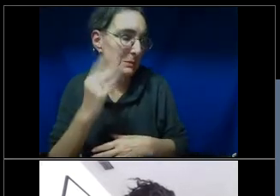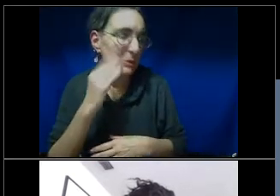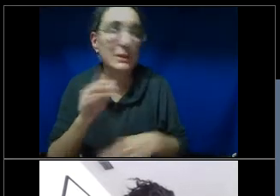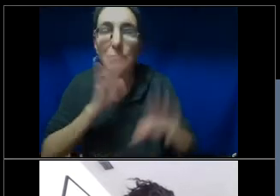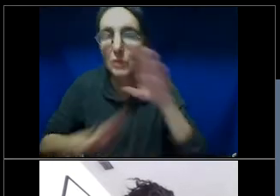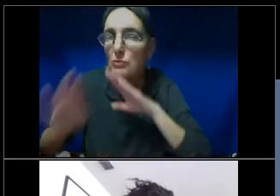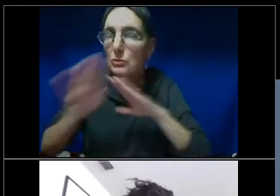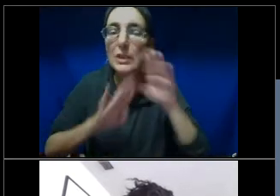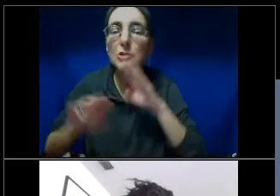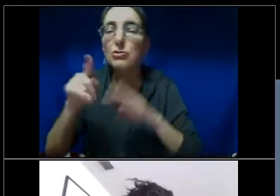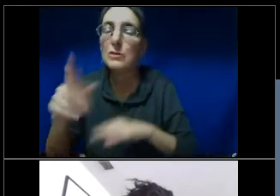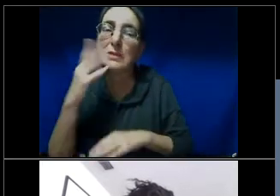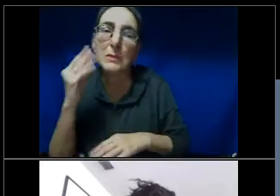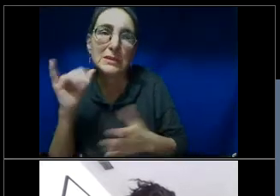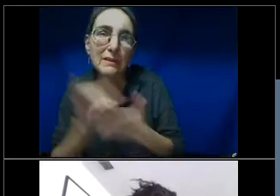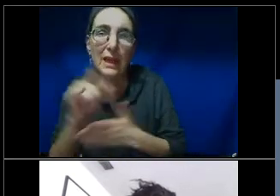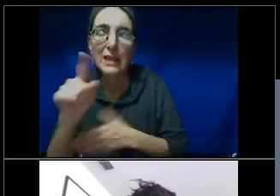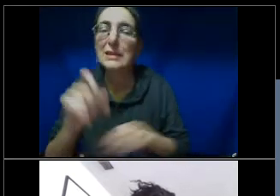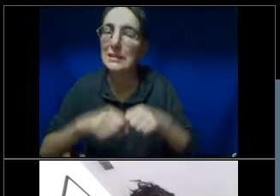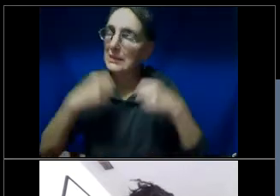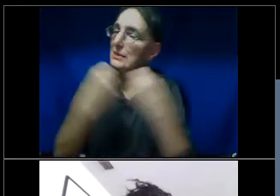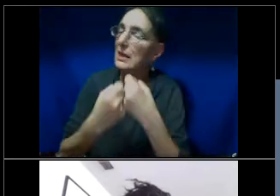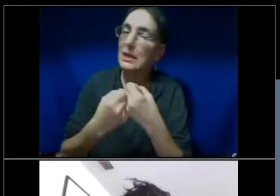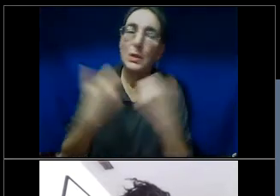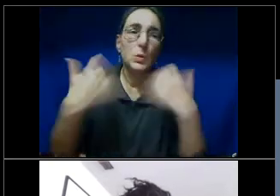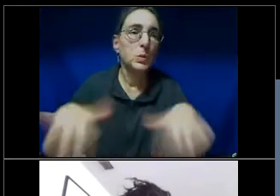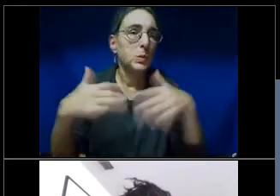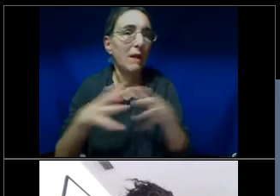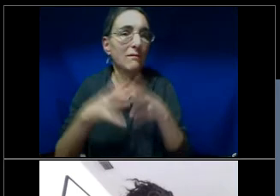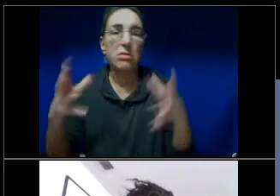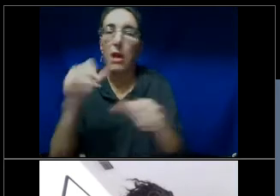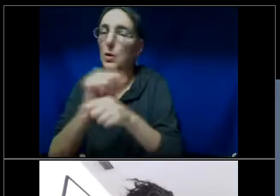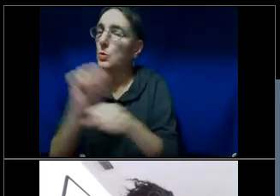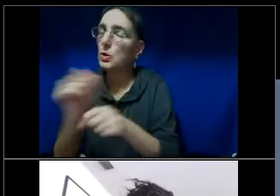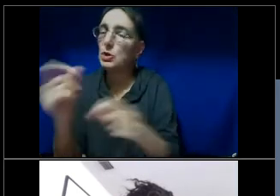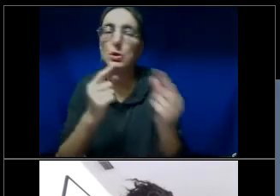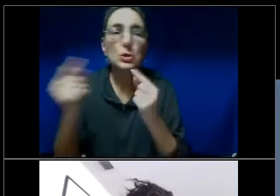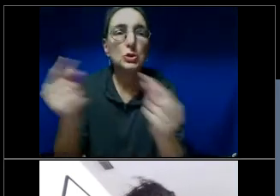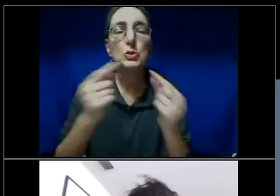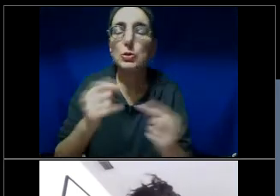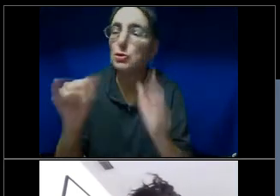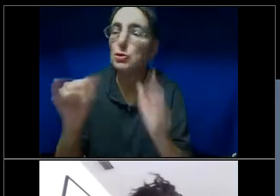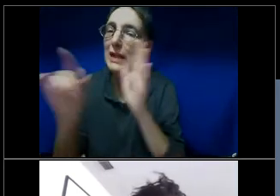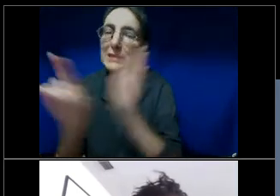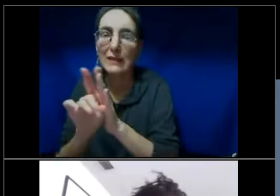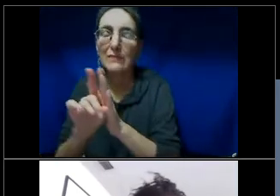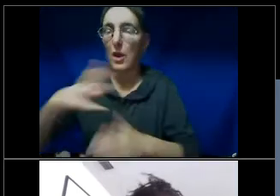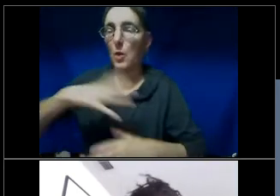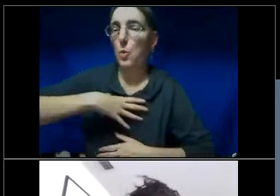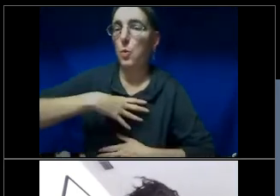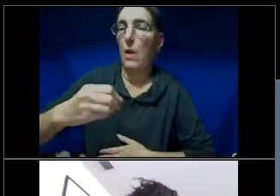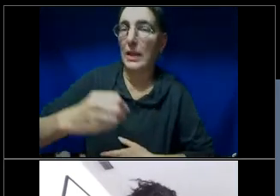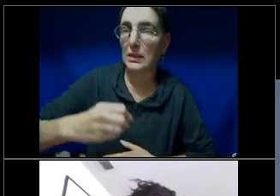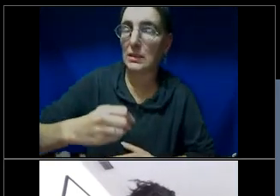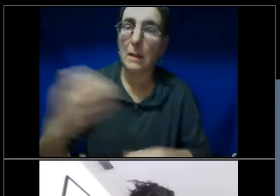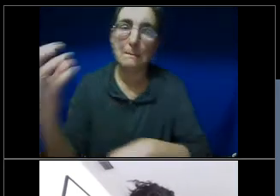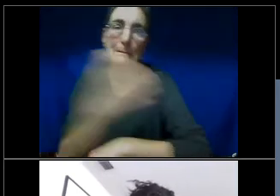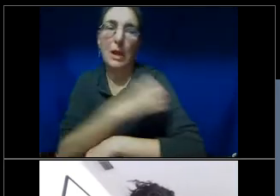As a society, I think we have a lot of work to do to identify how white supremacy and racism shows up and how we confront